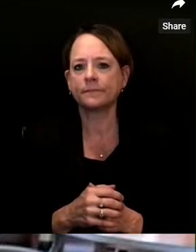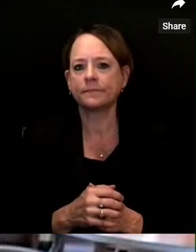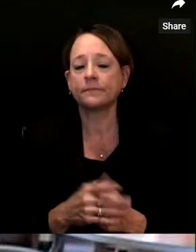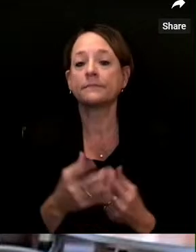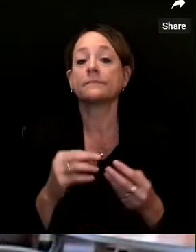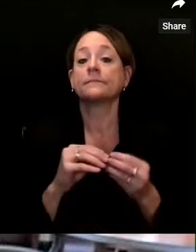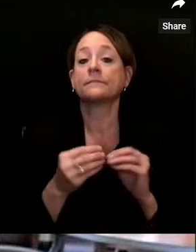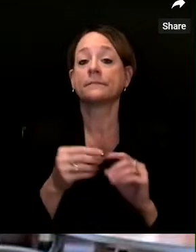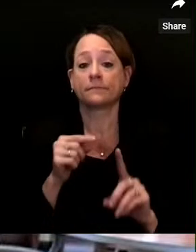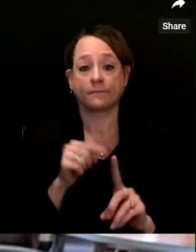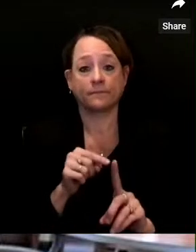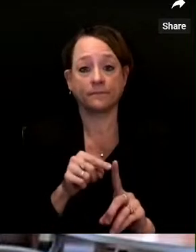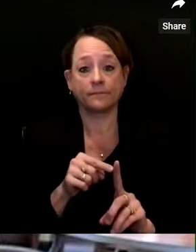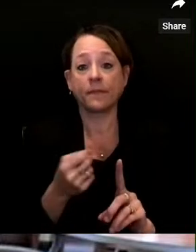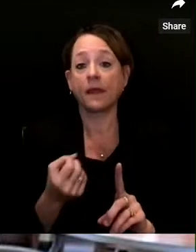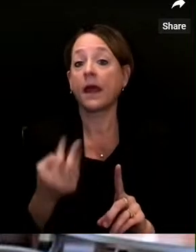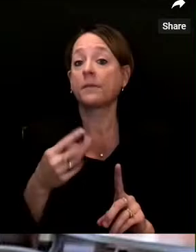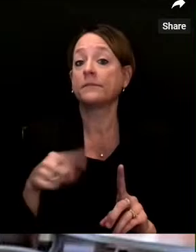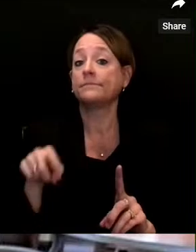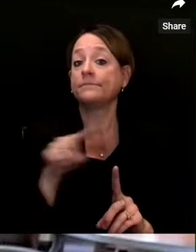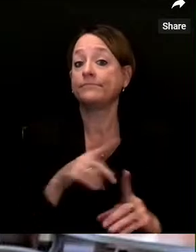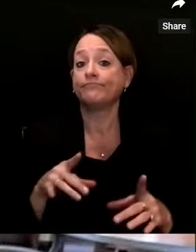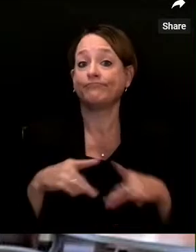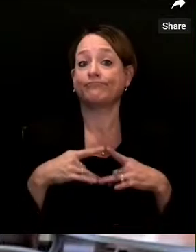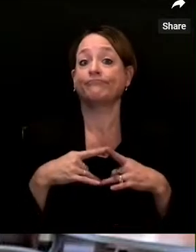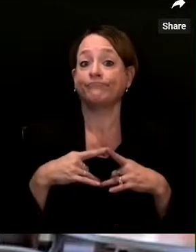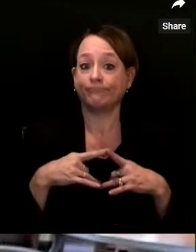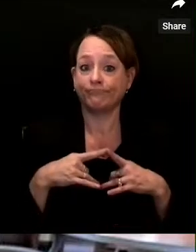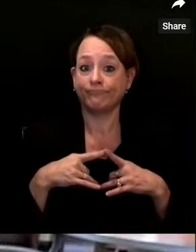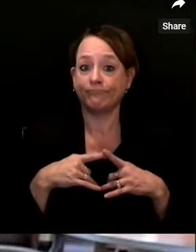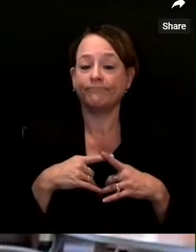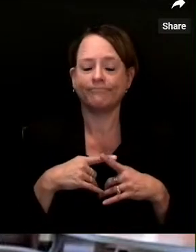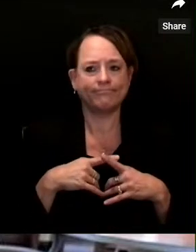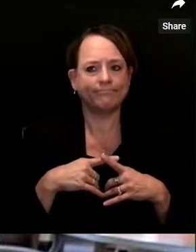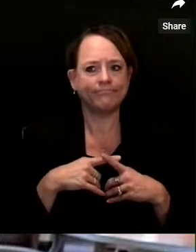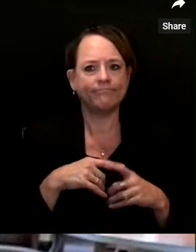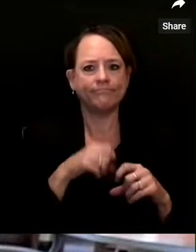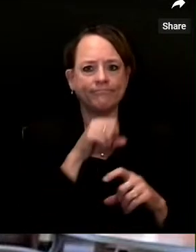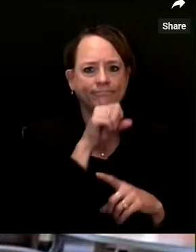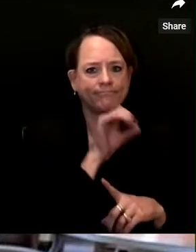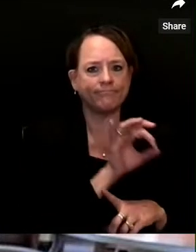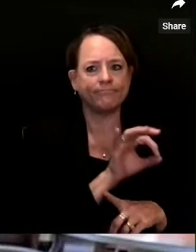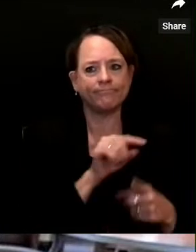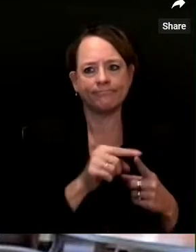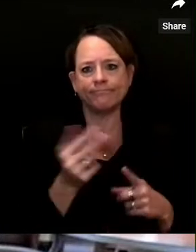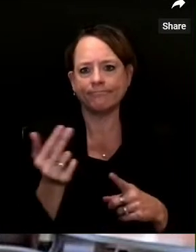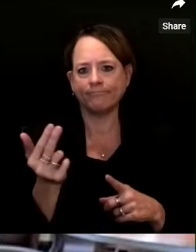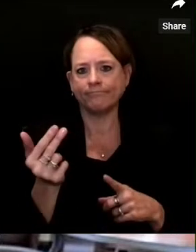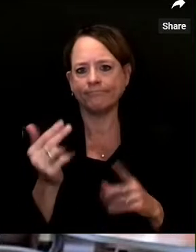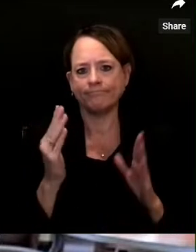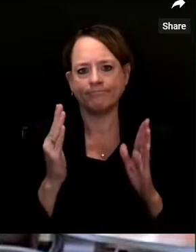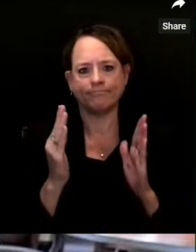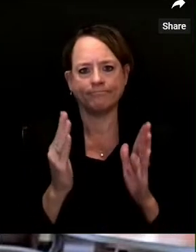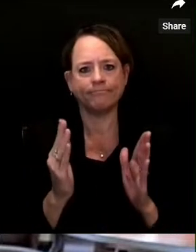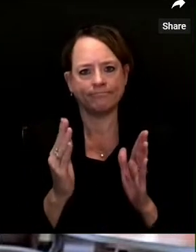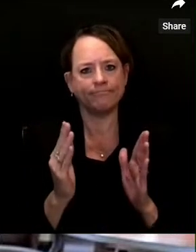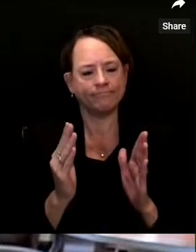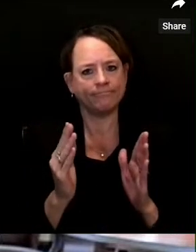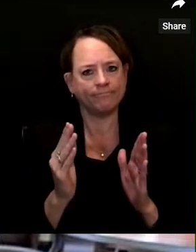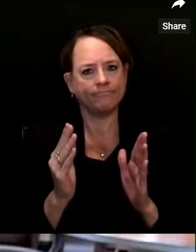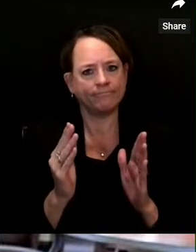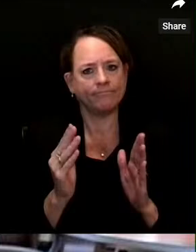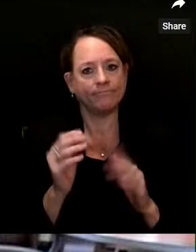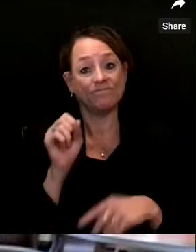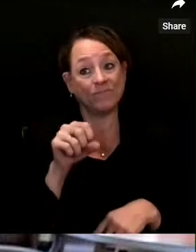9 to 13-year-olds, although you are correct that the rate is higher in the 14 to